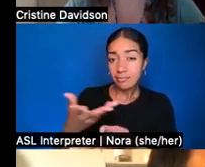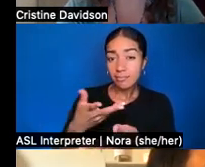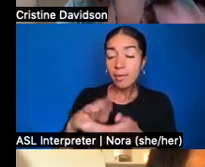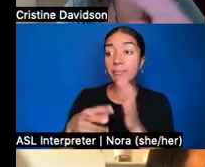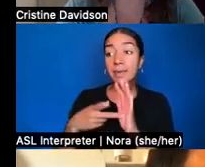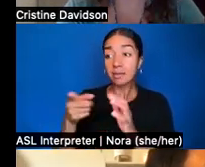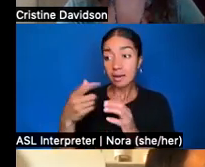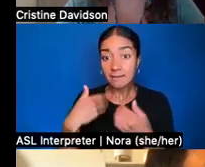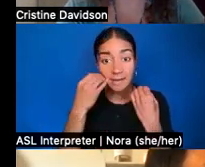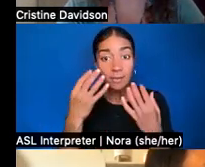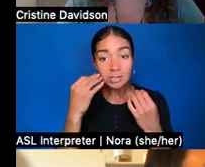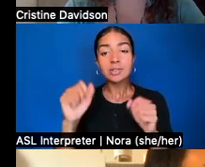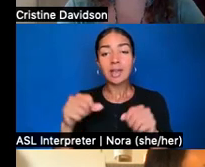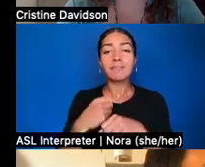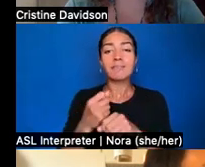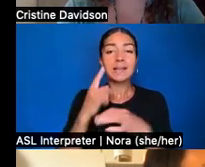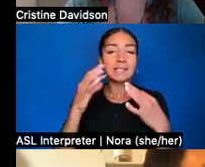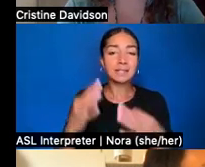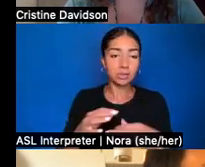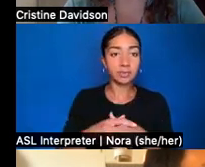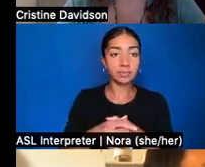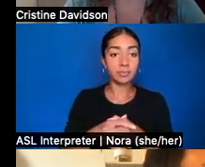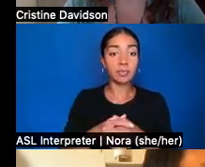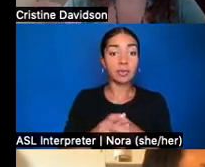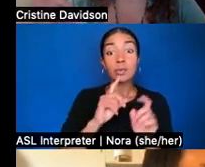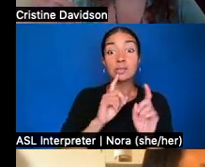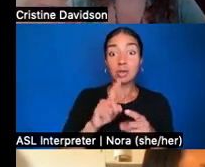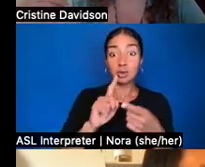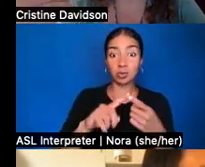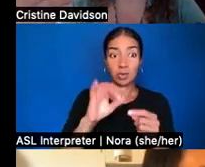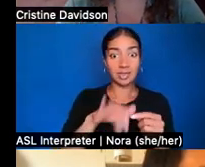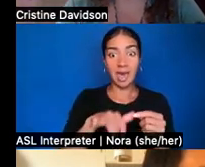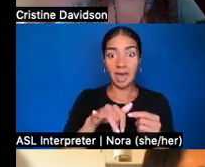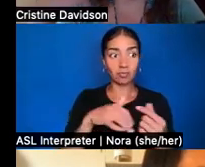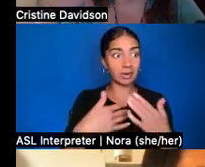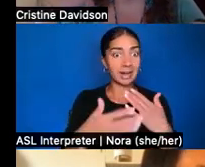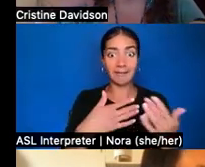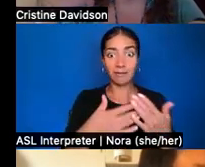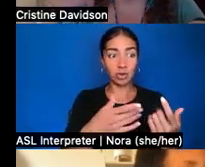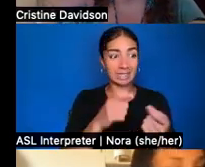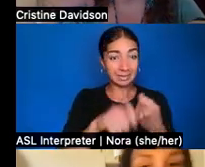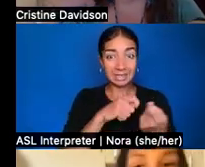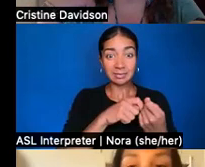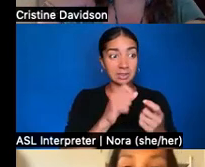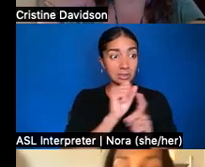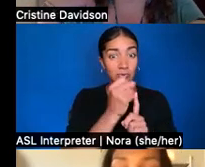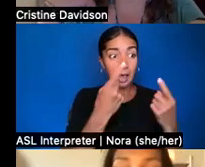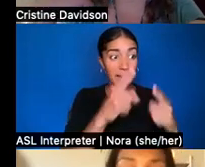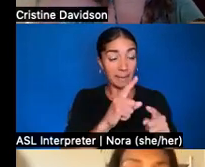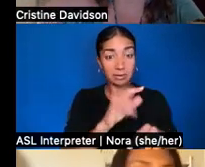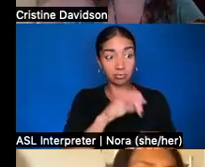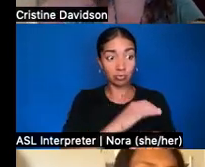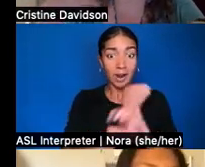So responding to the immediate crisis is one component, right? But also in Indian country, I mean, I have